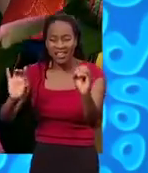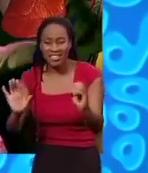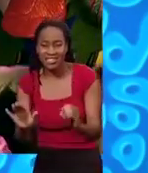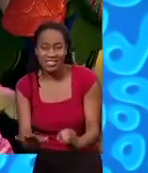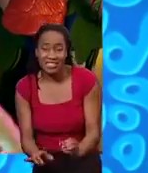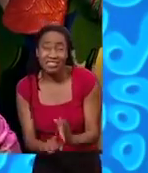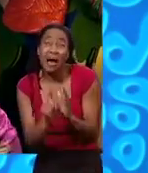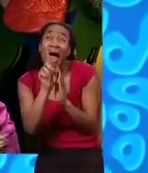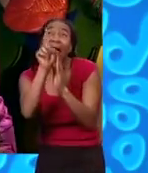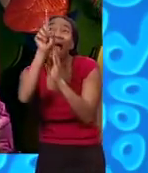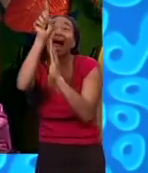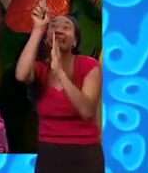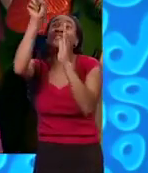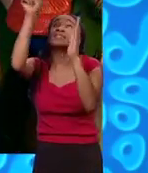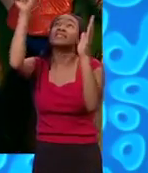Space walking